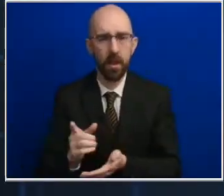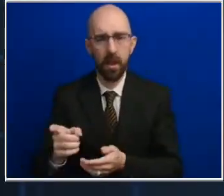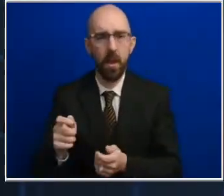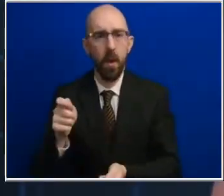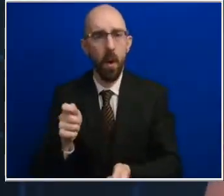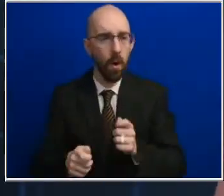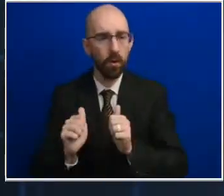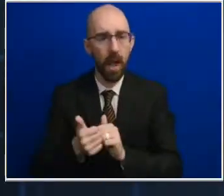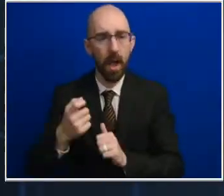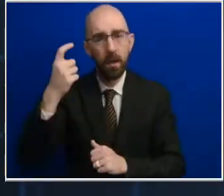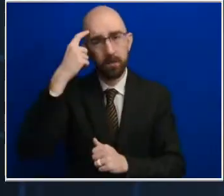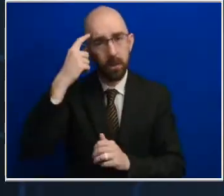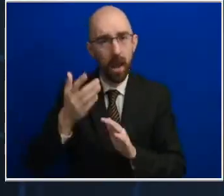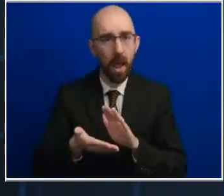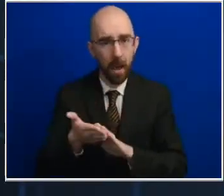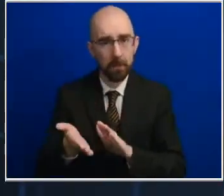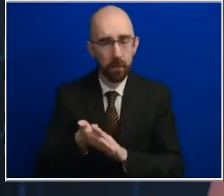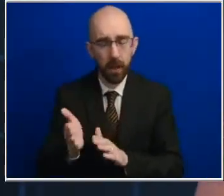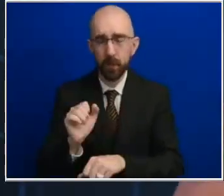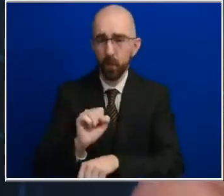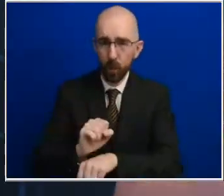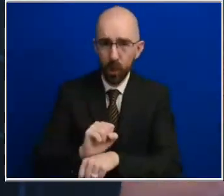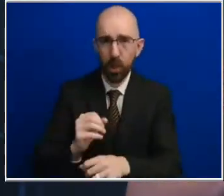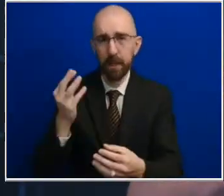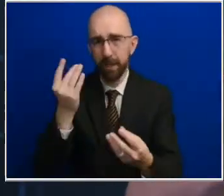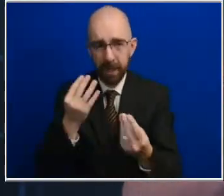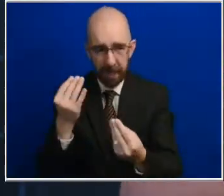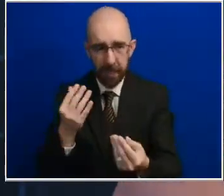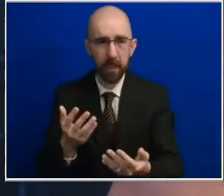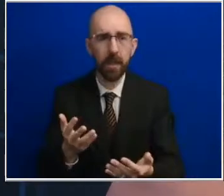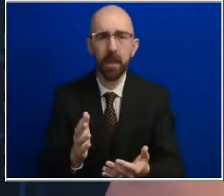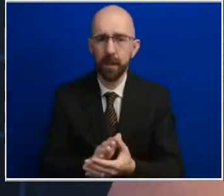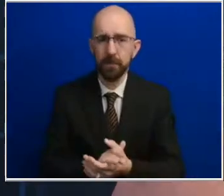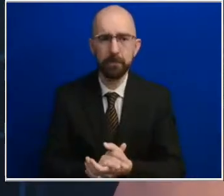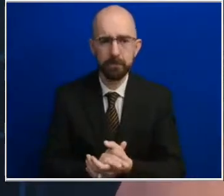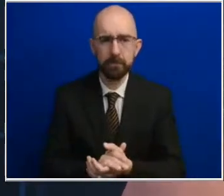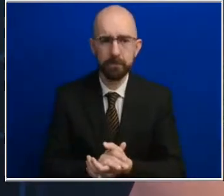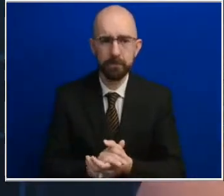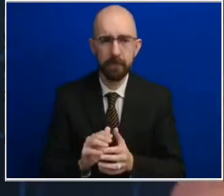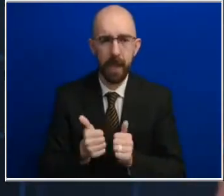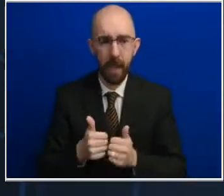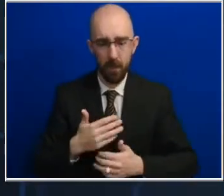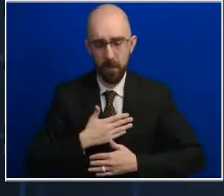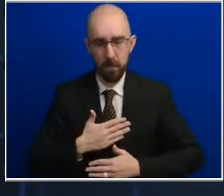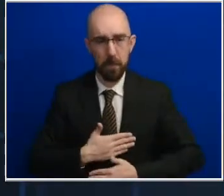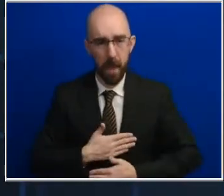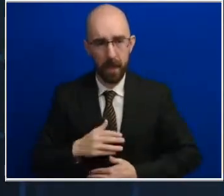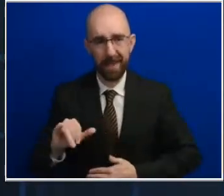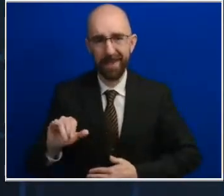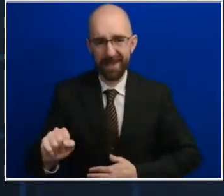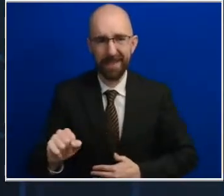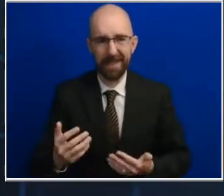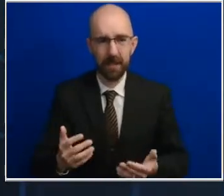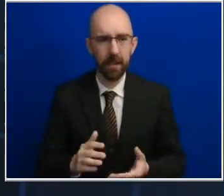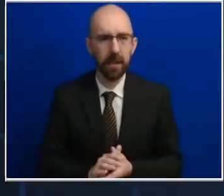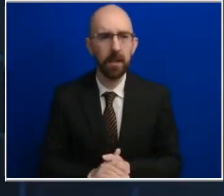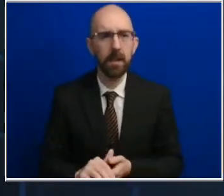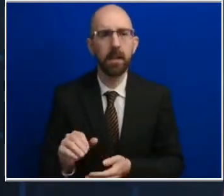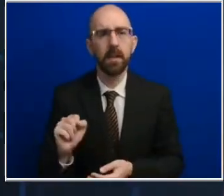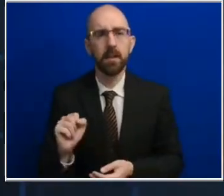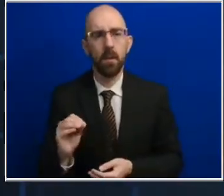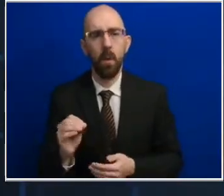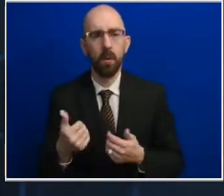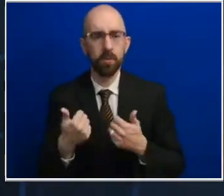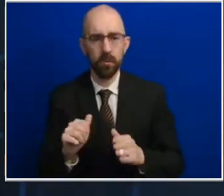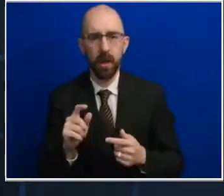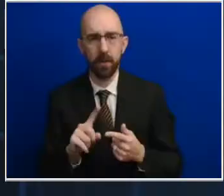brain operates and the way that your brain thinks and the way that your body is. And so trying to get